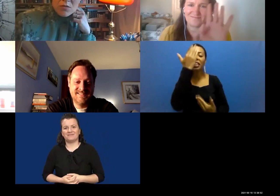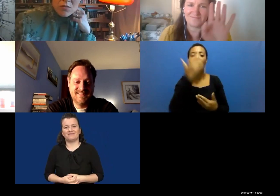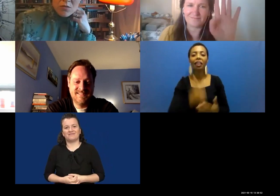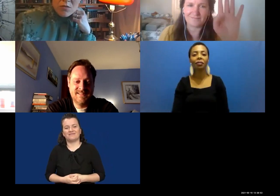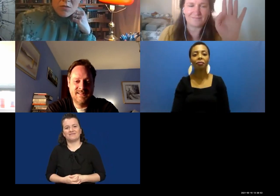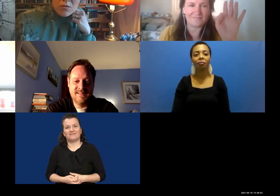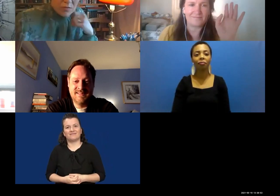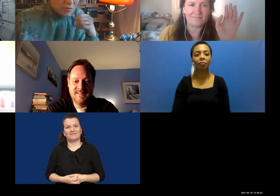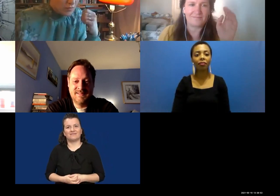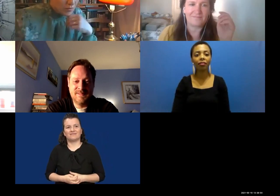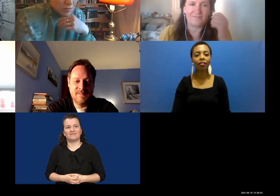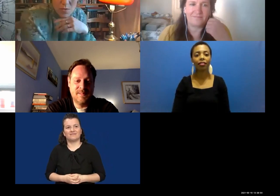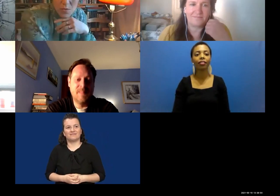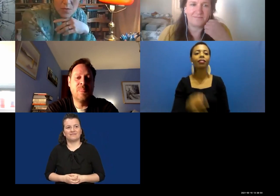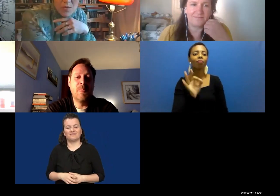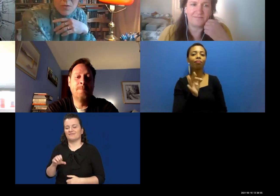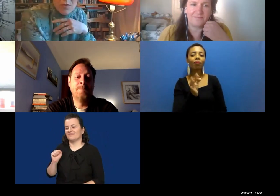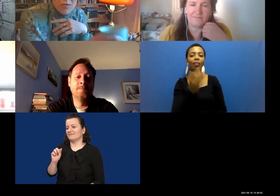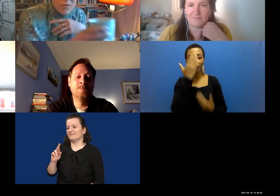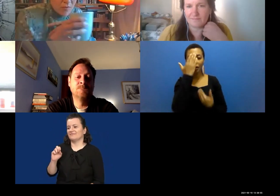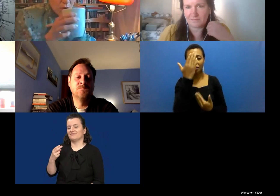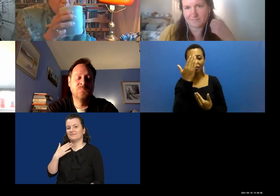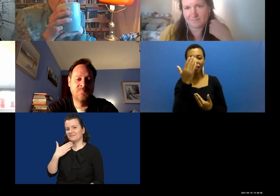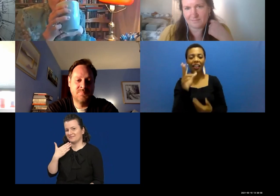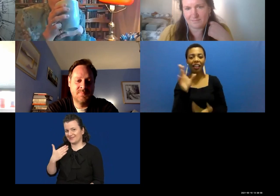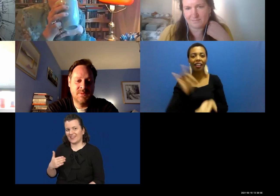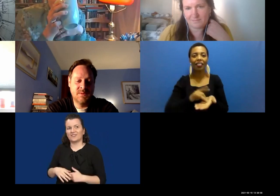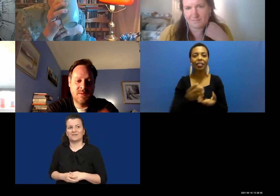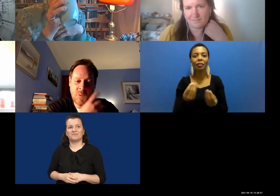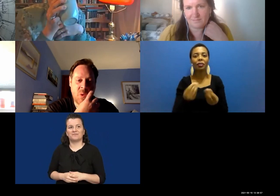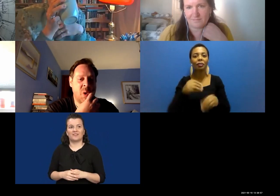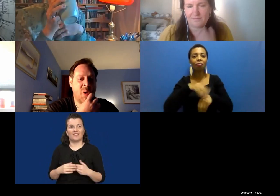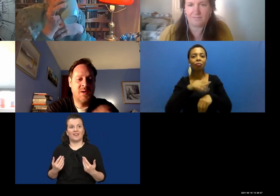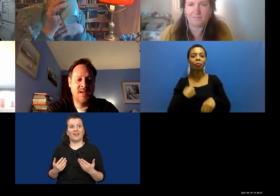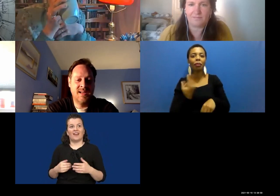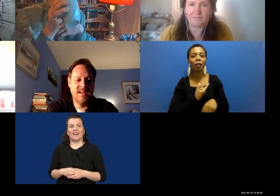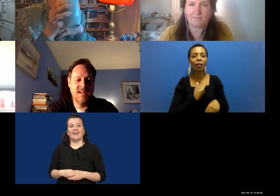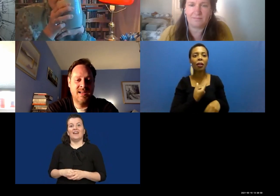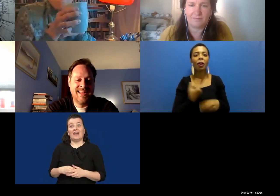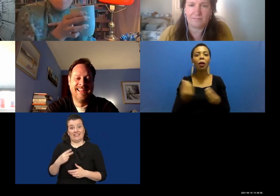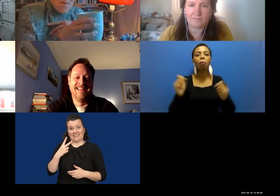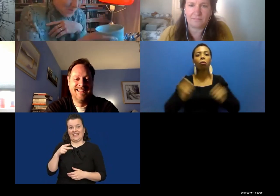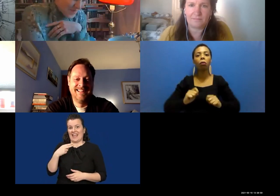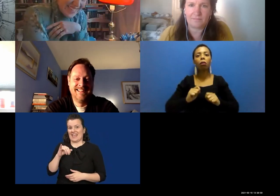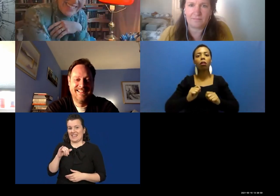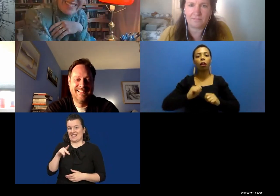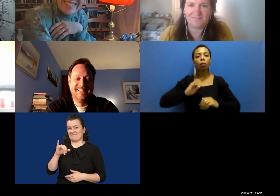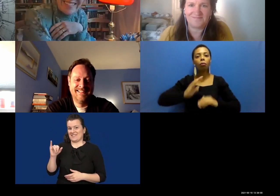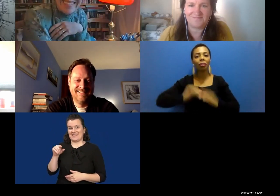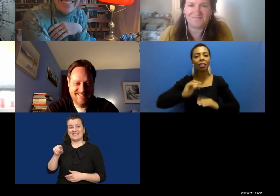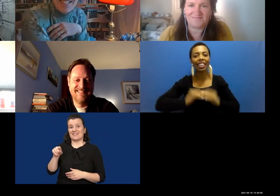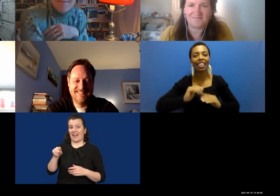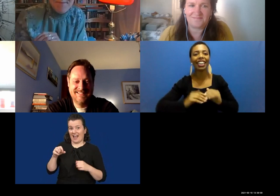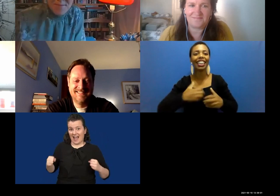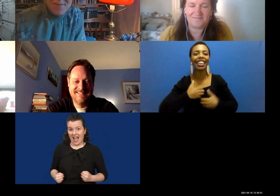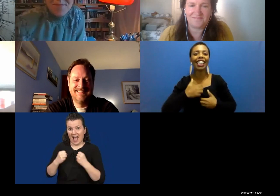Yes, thank you. That indicates that something for us, it would be lovely to see our hippie in action and being used